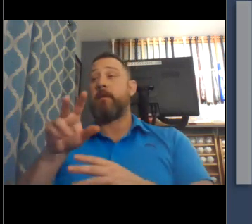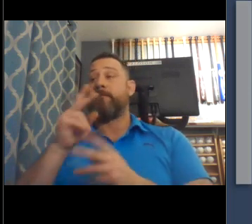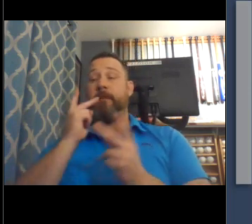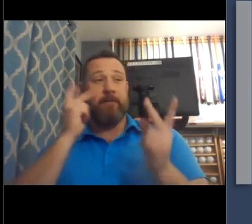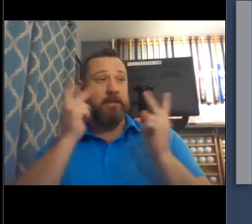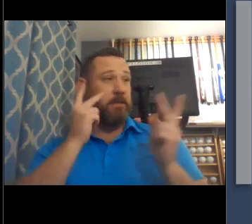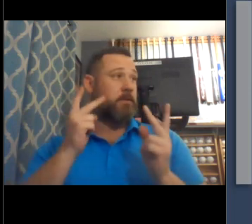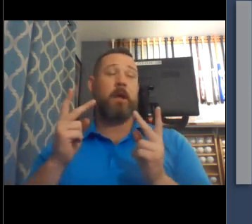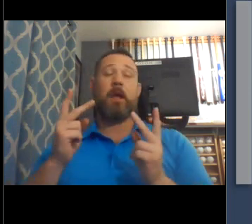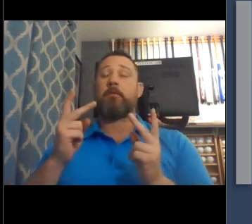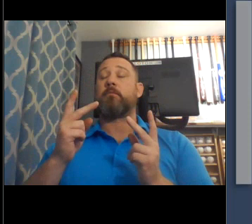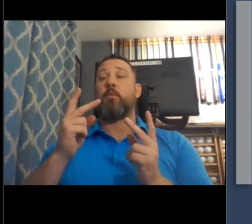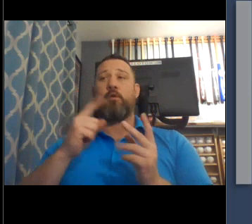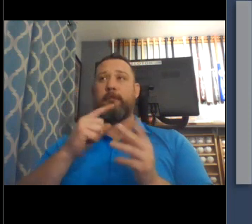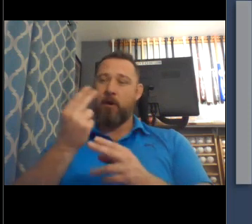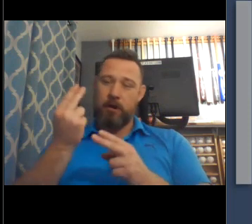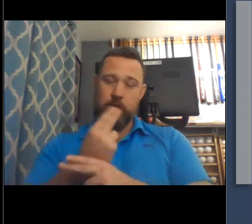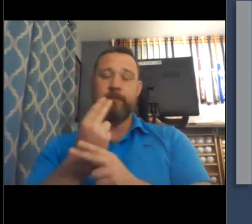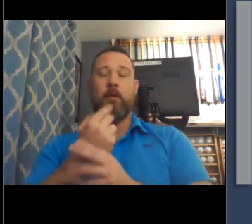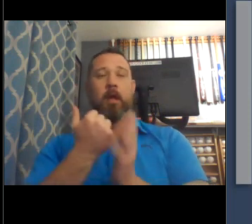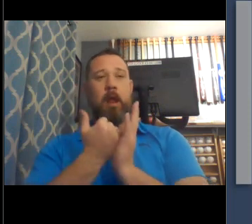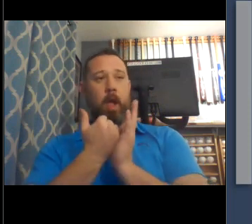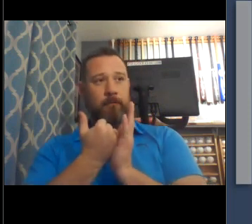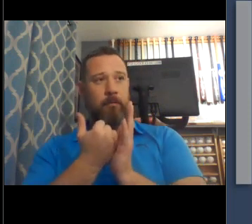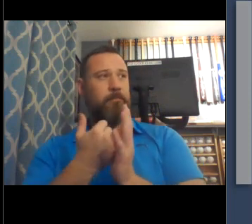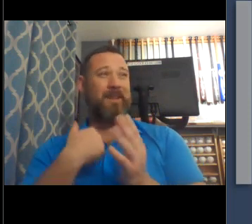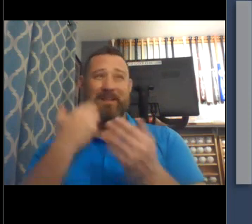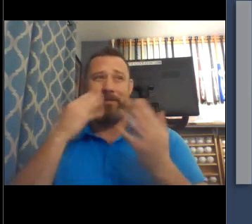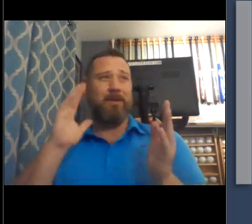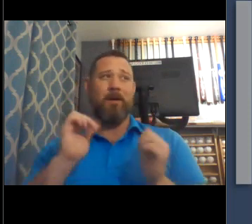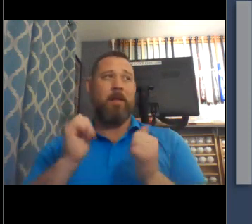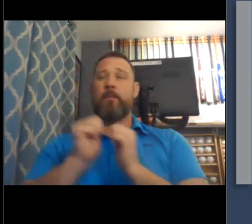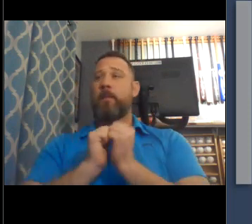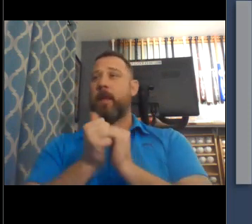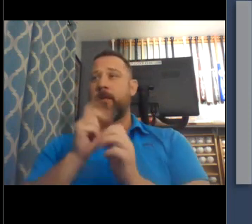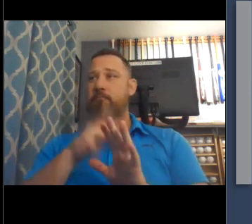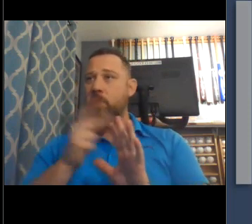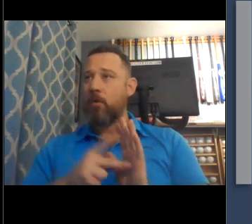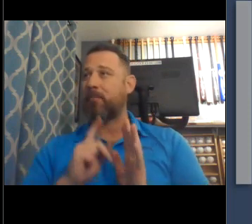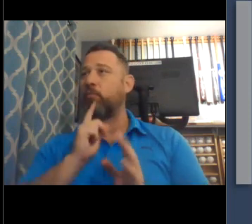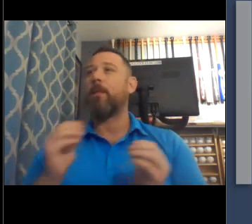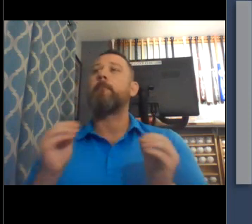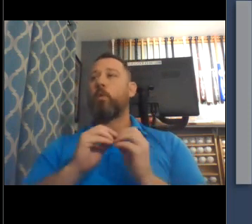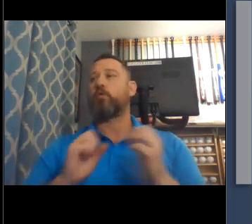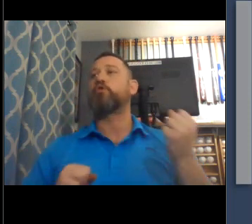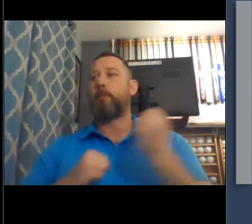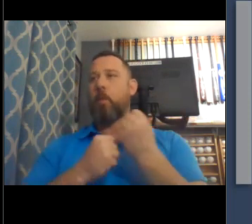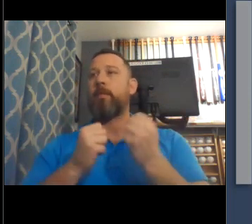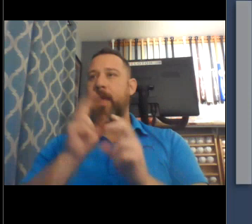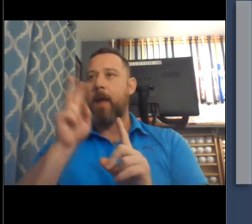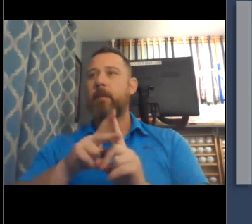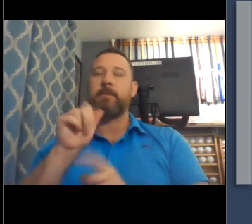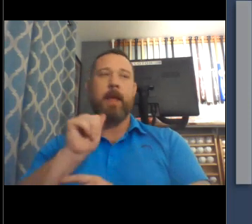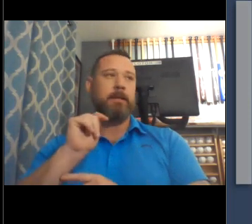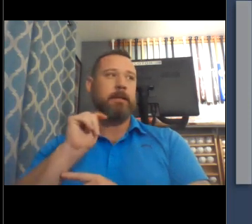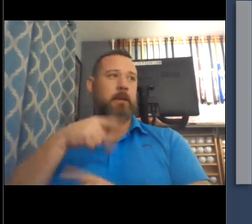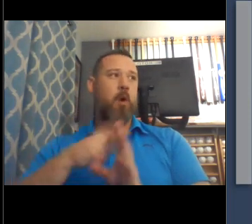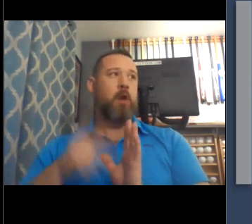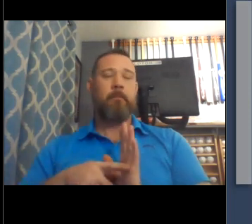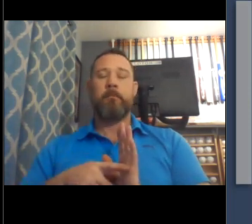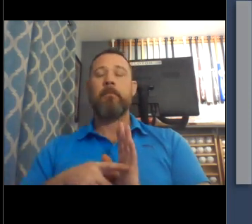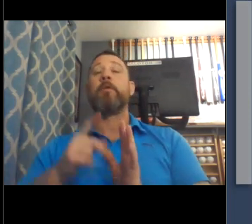were particularly useful and helpful, and I don't know of another competitive program that really does more to support applicants than the ATP program. As